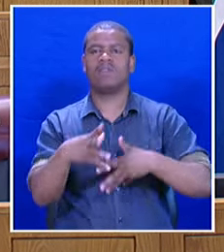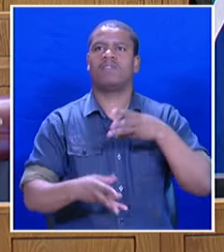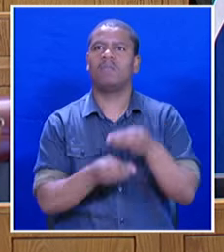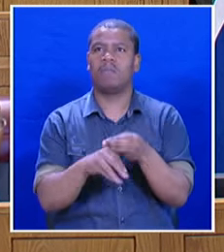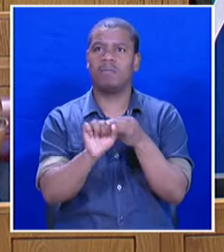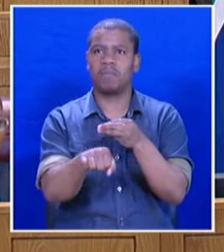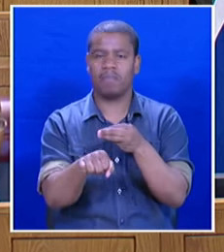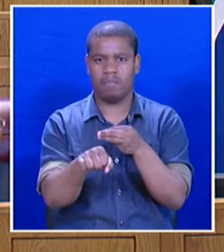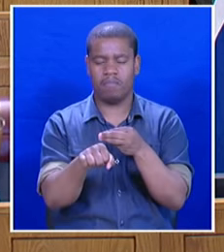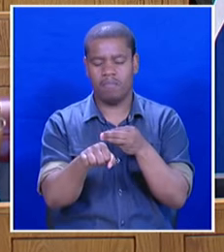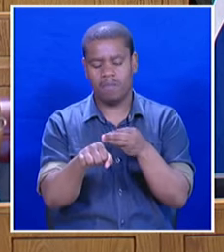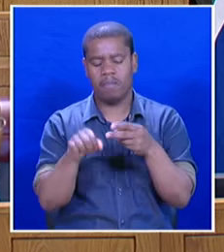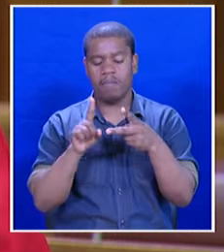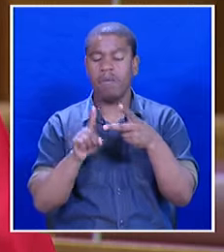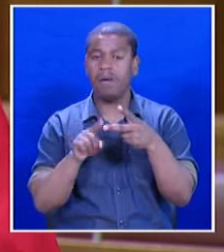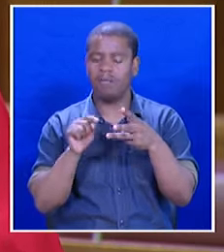would SAPDA